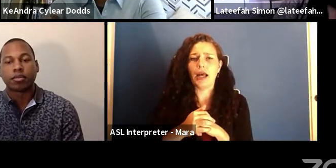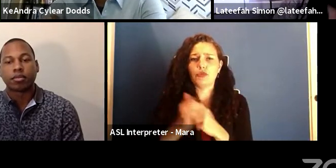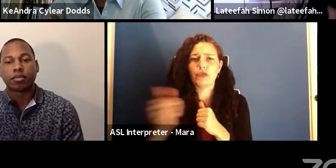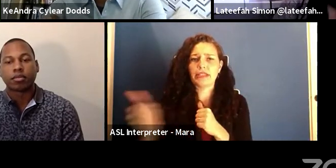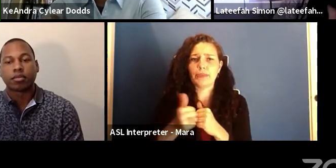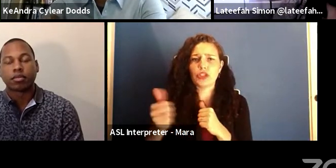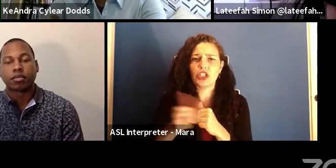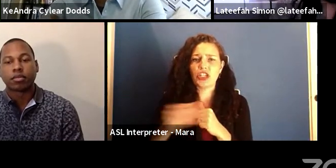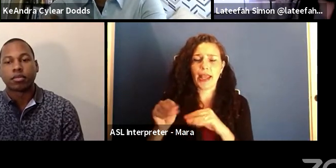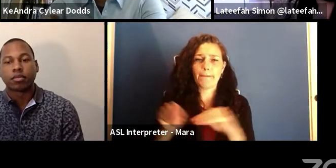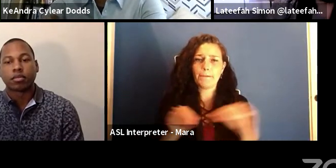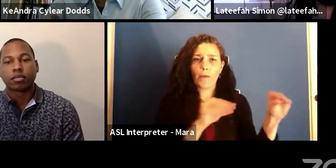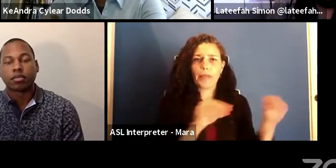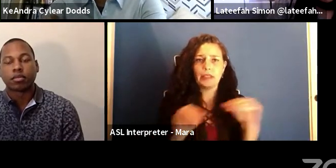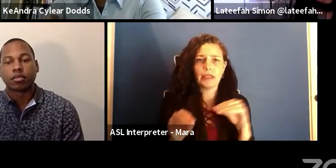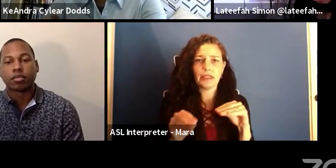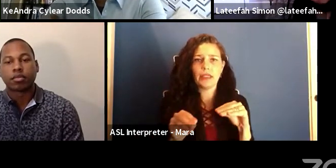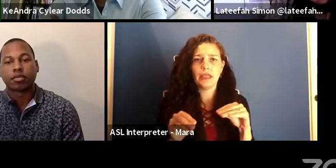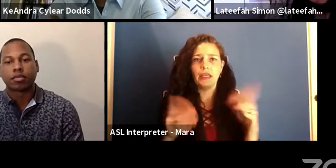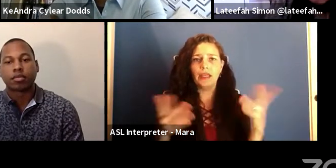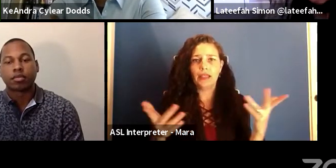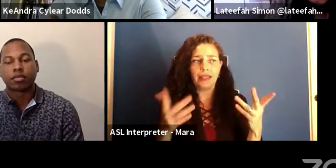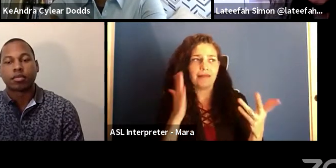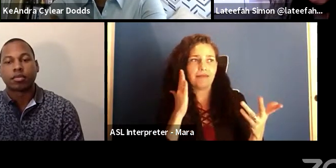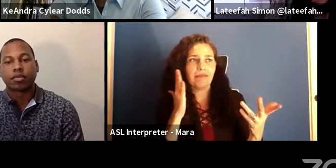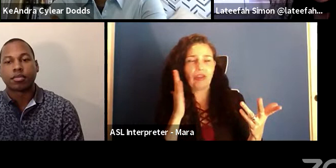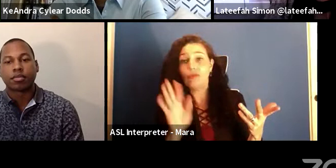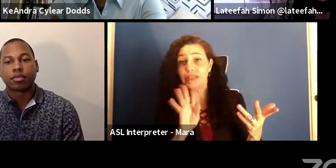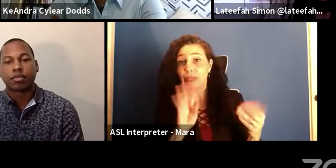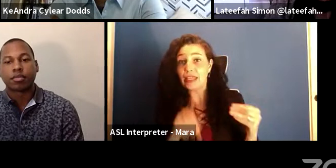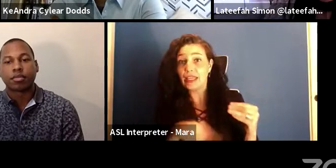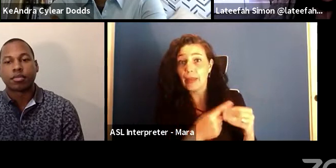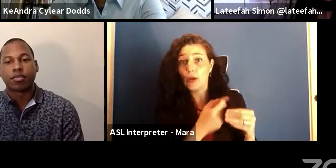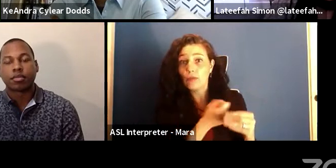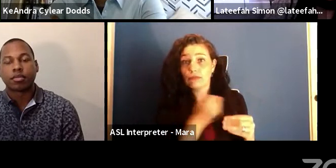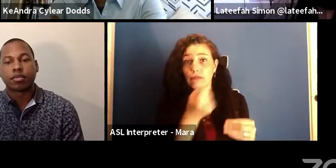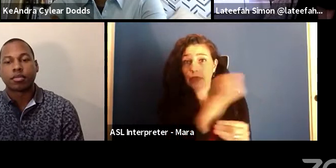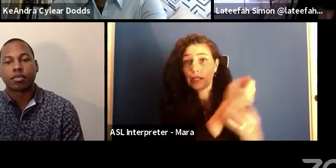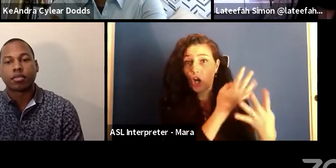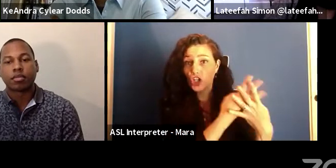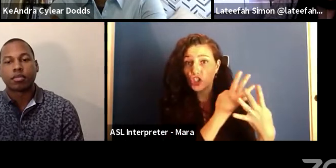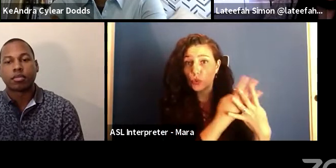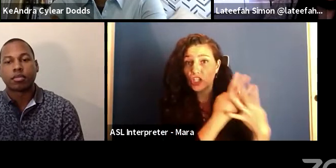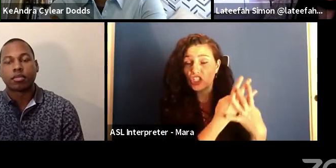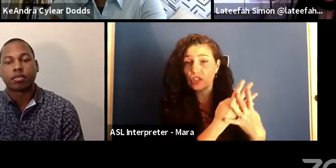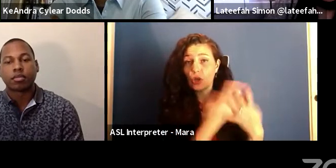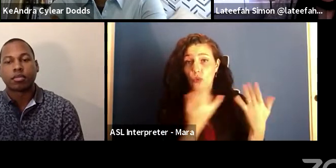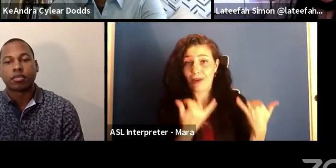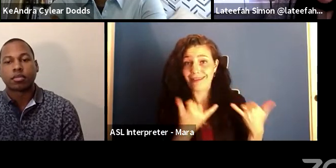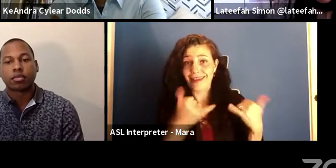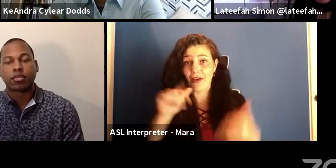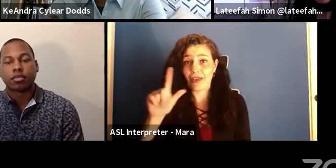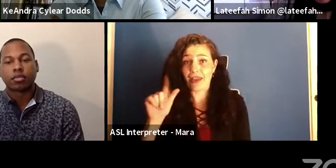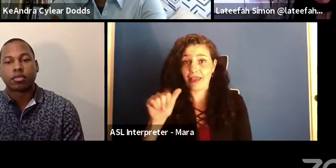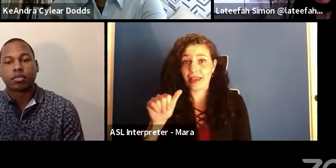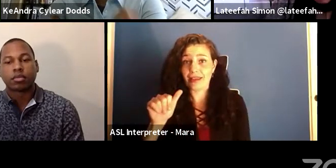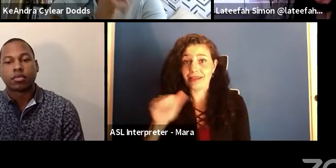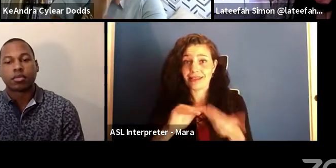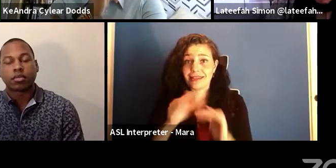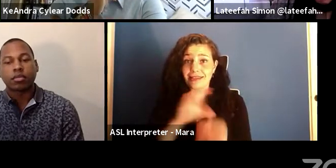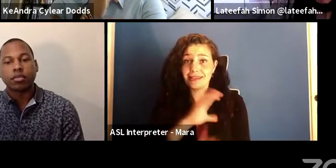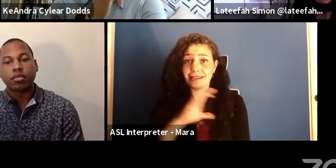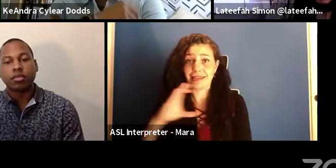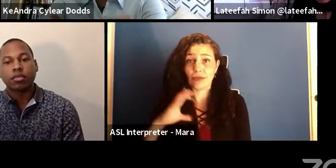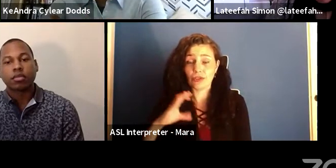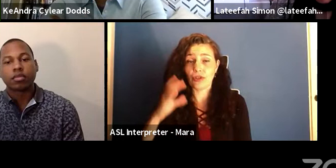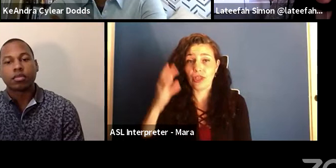from incarceration? Right as we're speaking now, the Los Angeles City Council, for those here, is